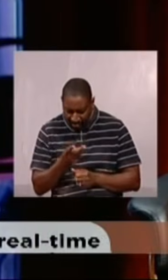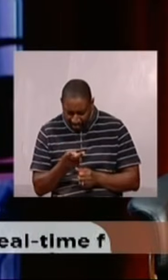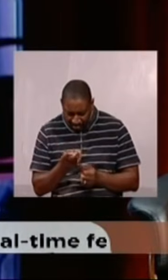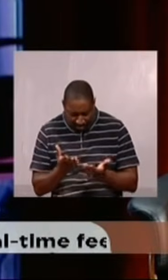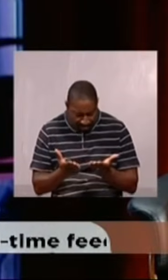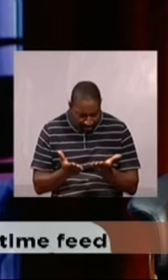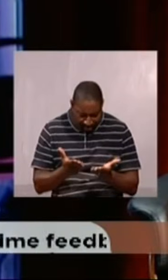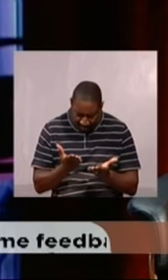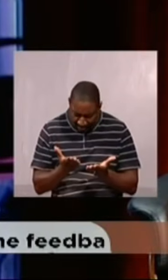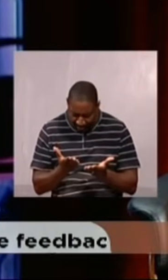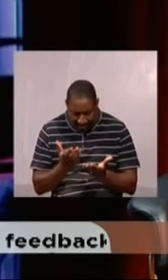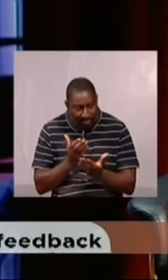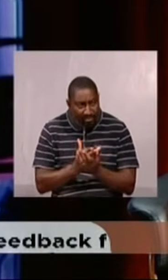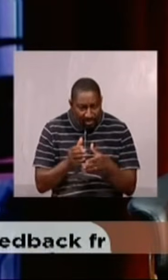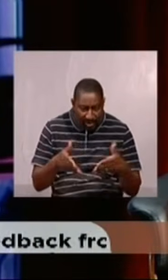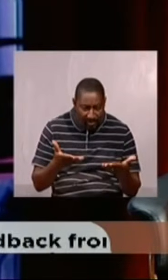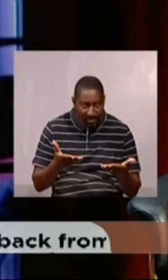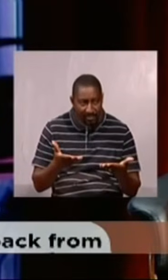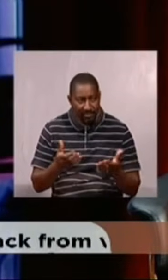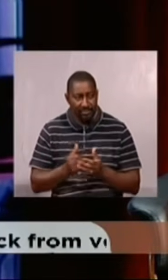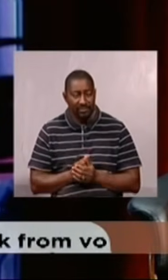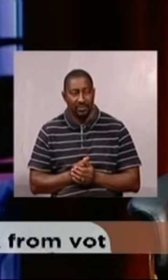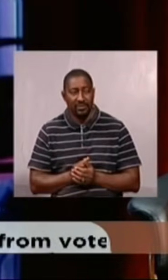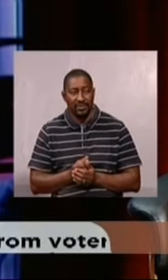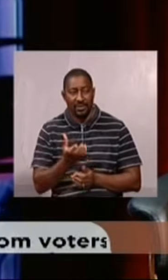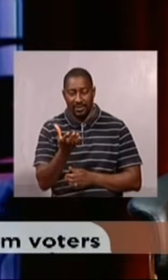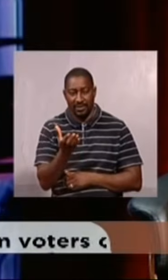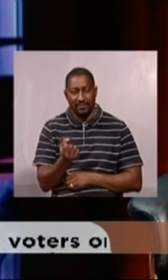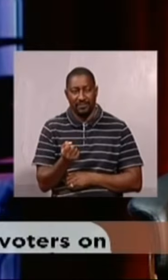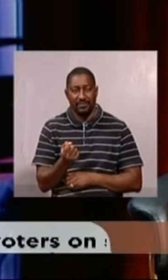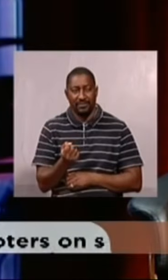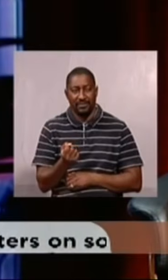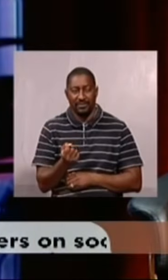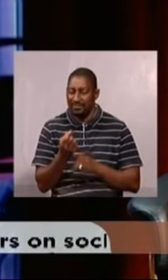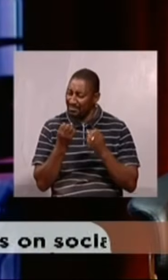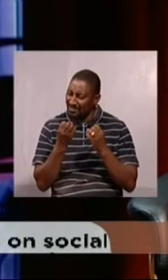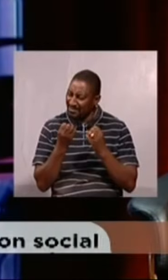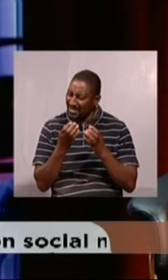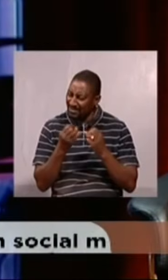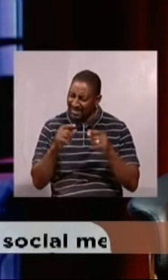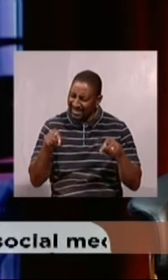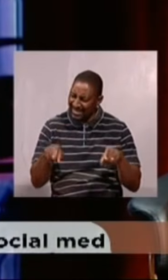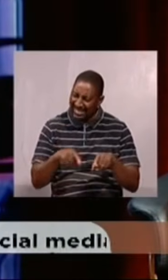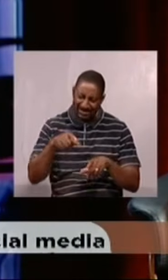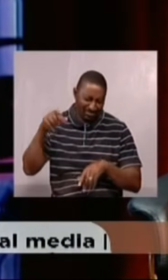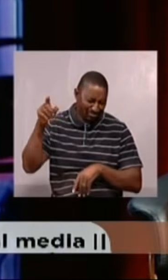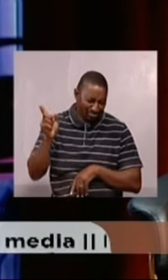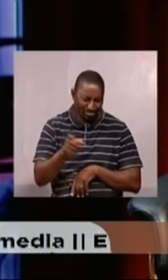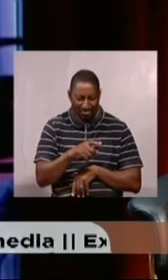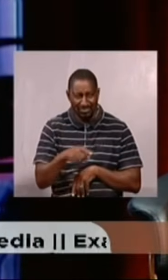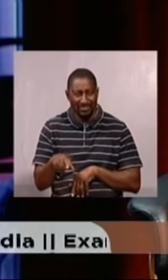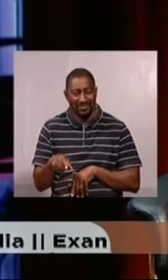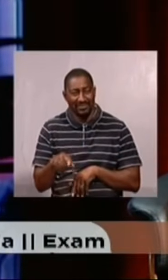always verify and check, because there's so much nonsense out there, but it's very deceiving